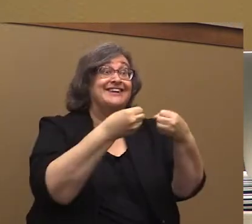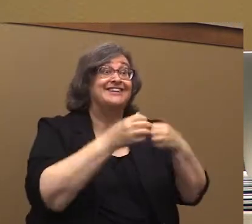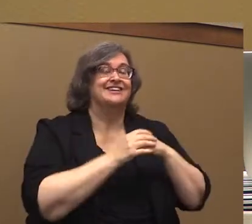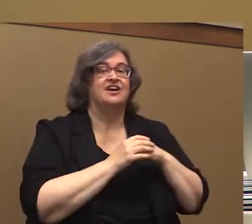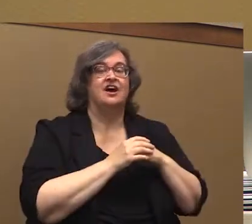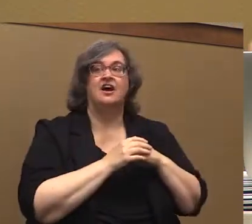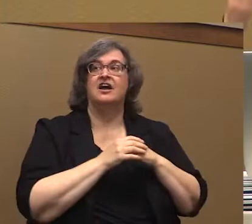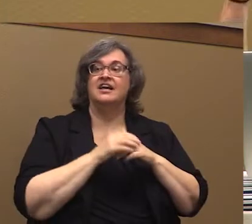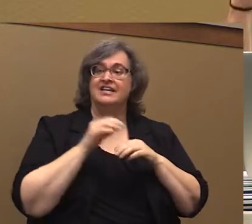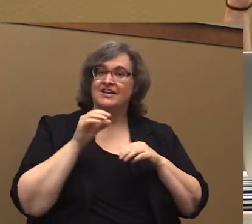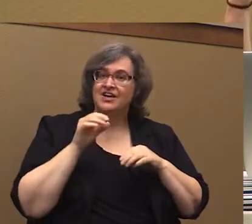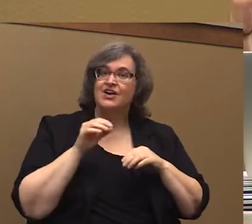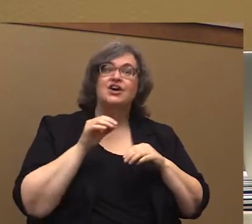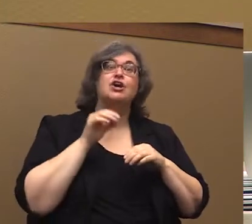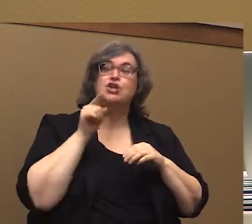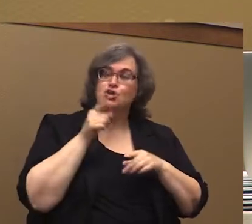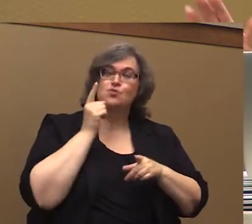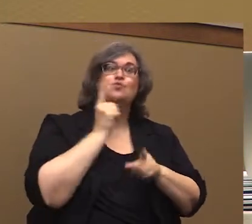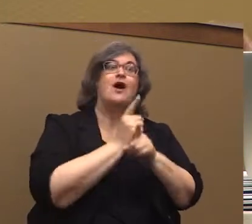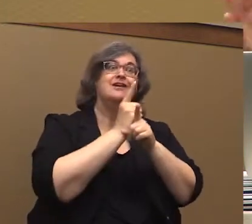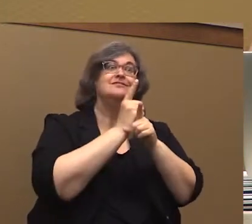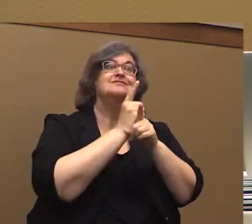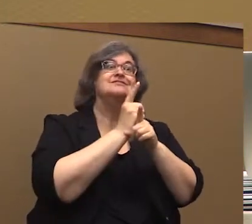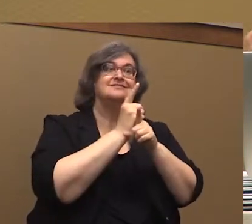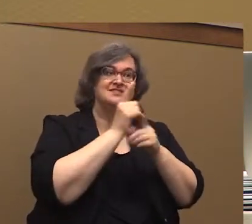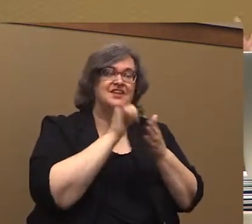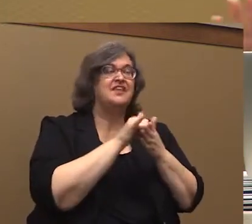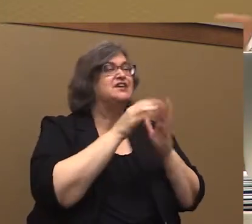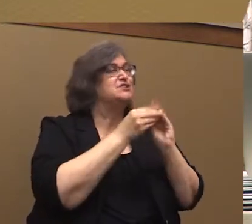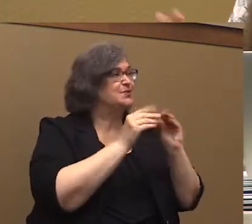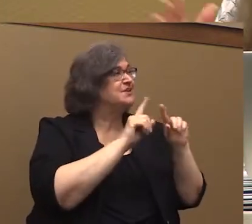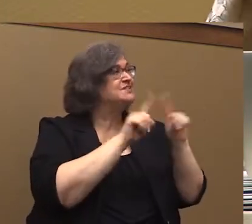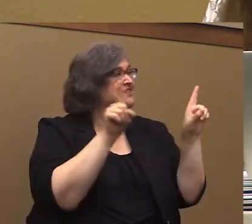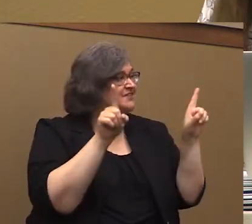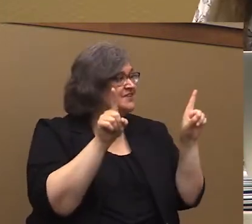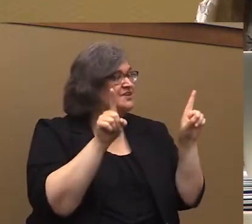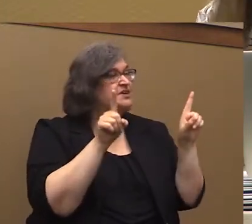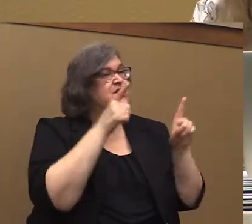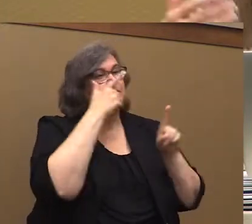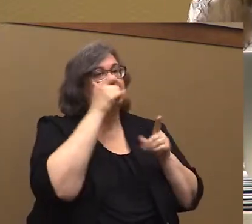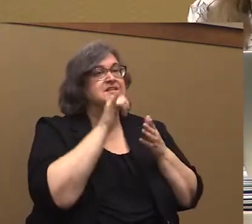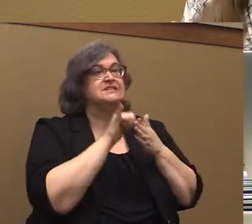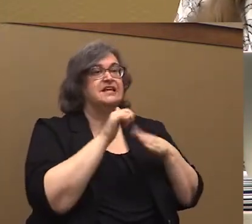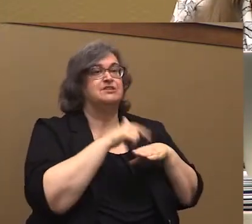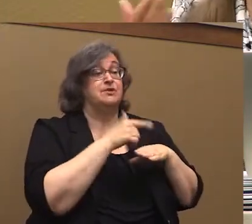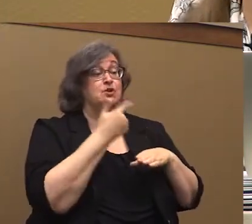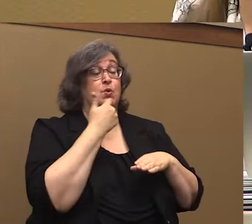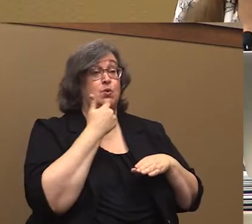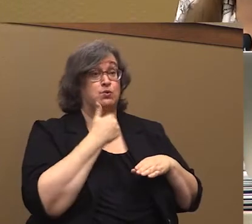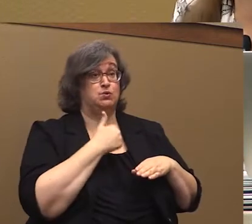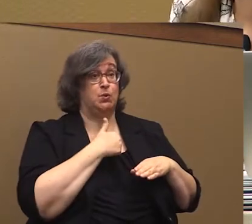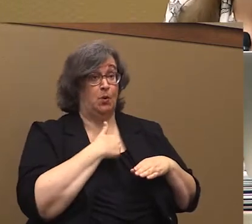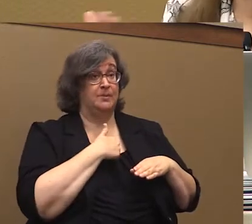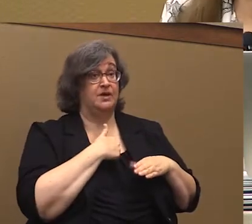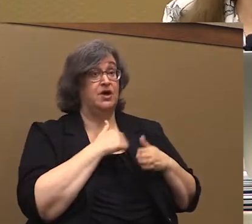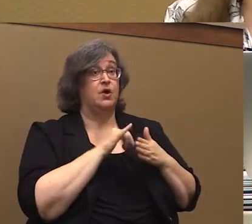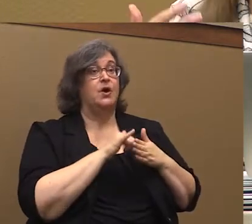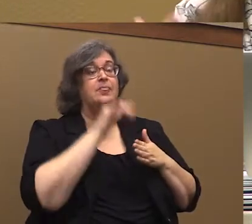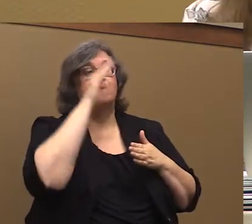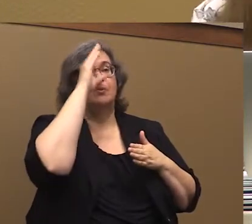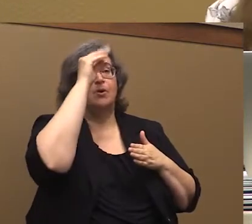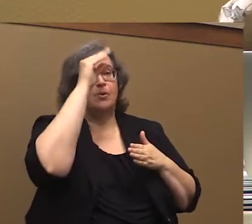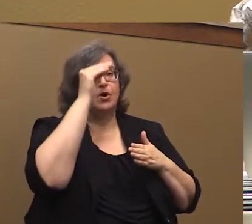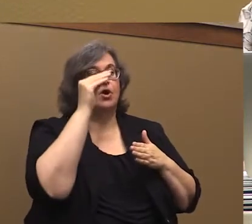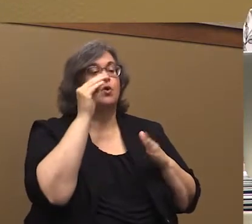cabinet. And I said, and you're right. So this story is a little different because this time you told me that